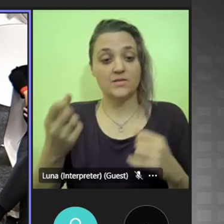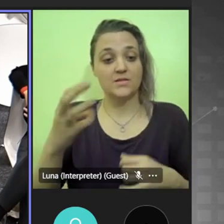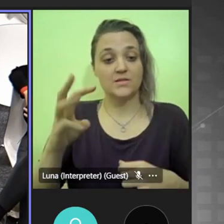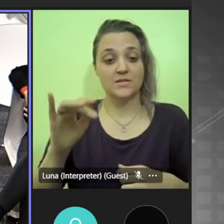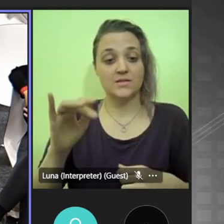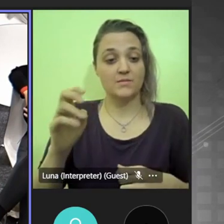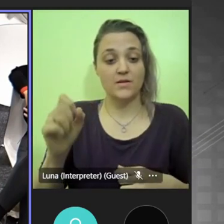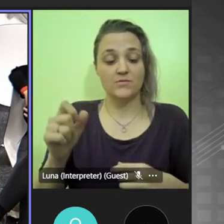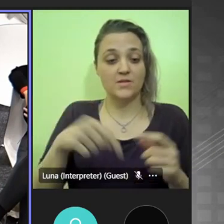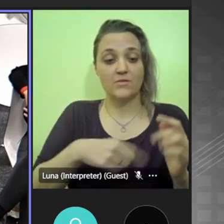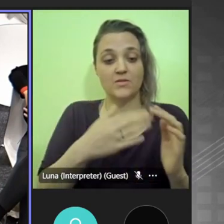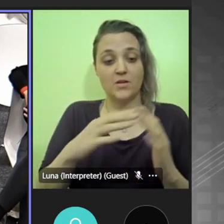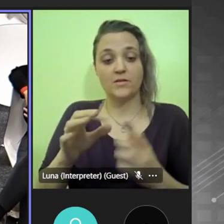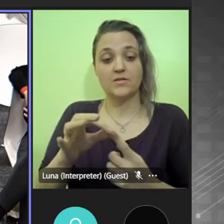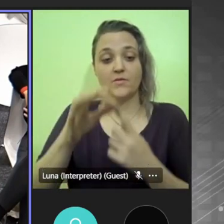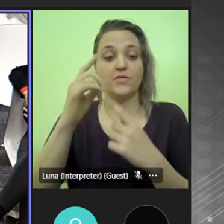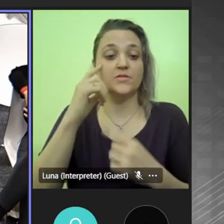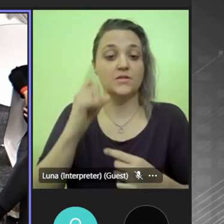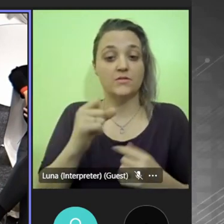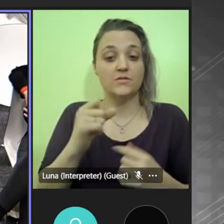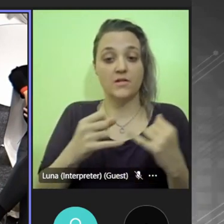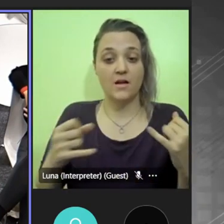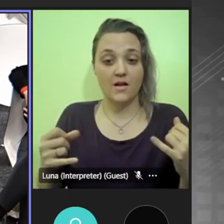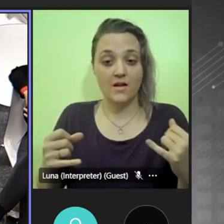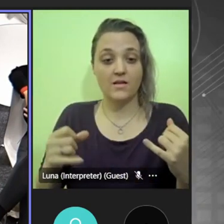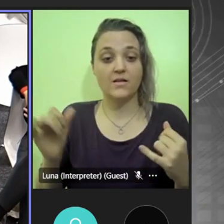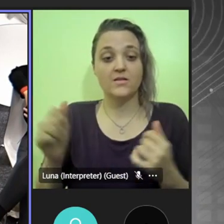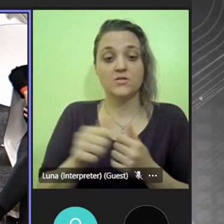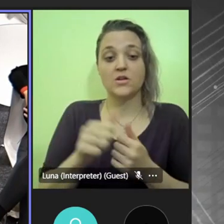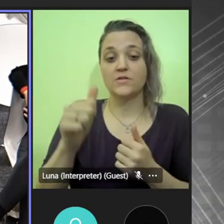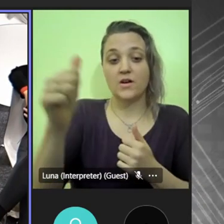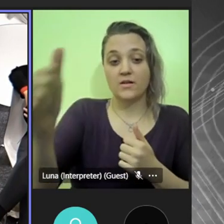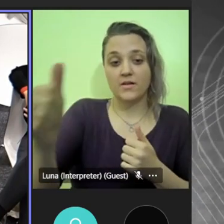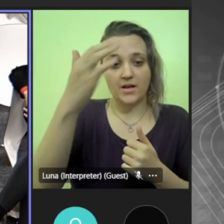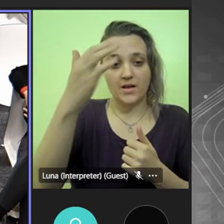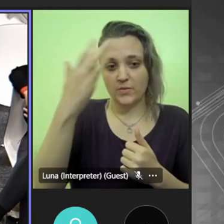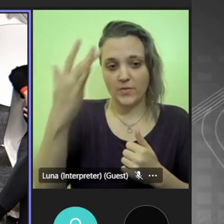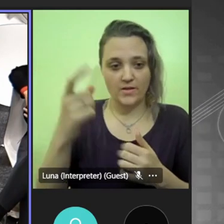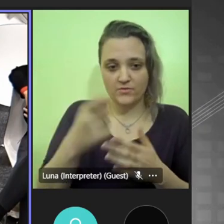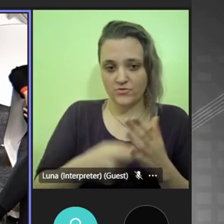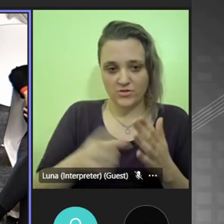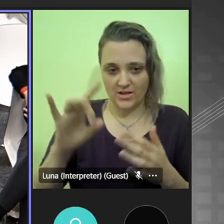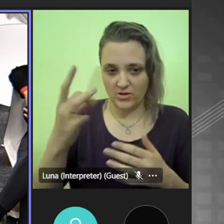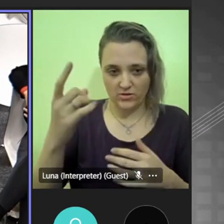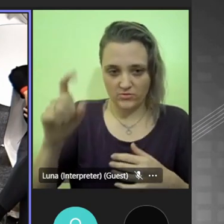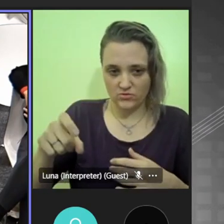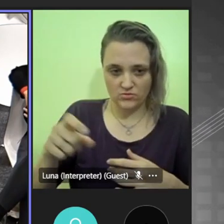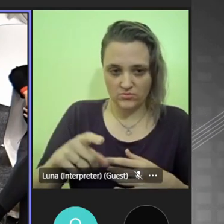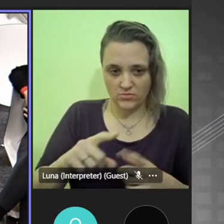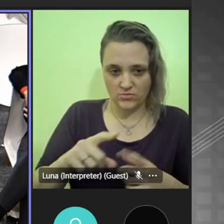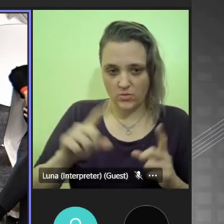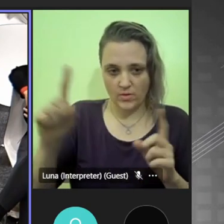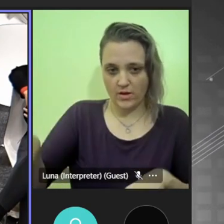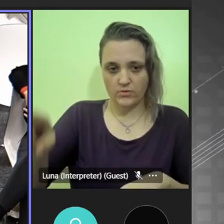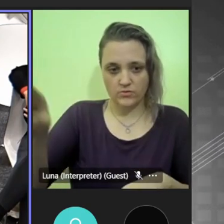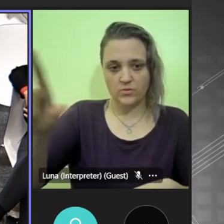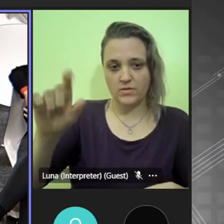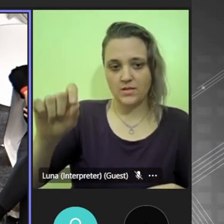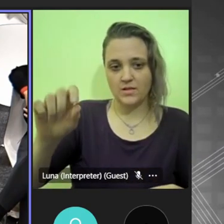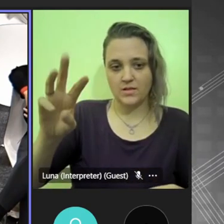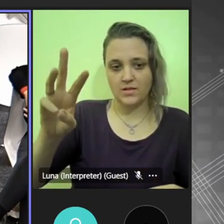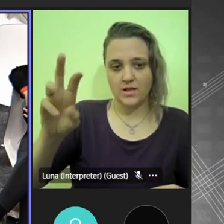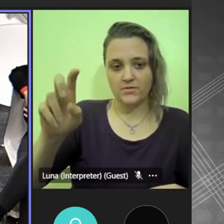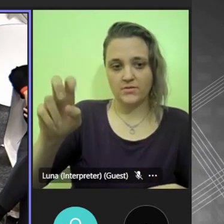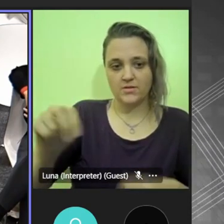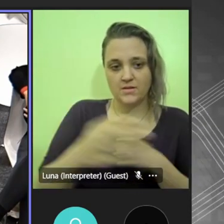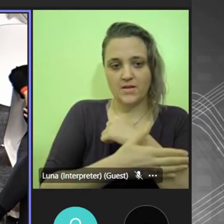any line goes out 16 miles from downtown except for the Silver Line, and it's so far out, I don't know why they don't charge $8 to go